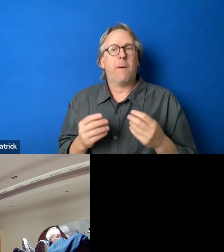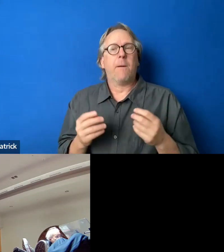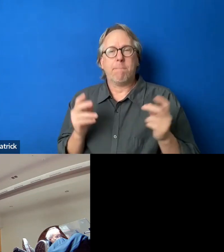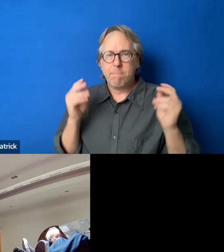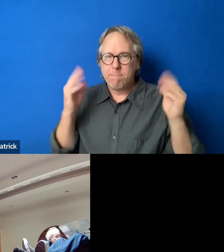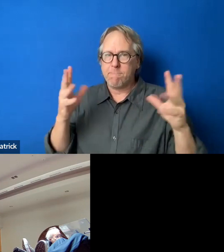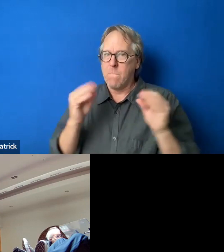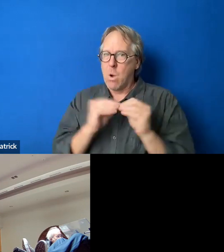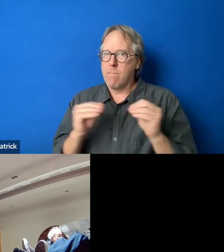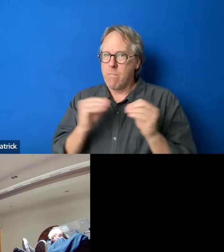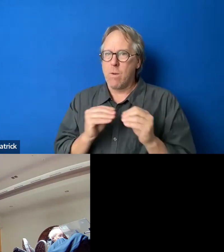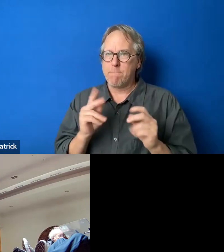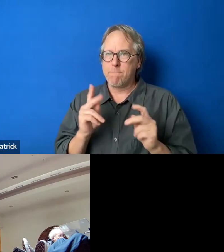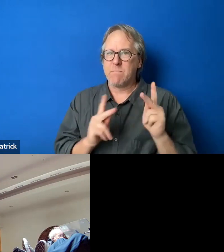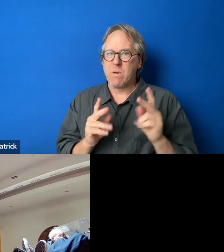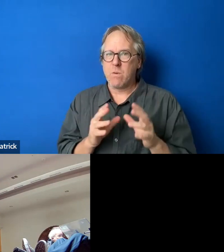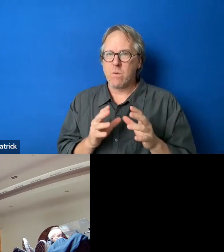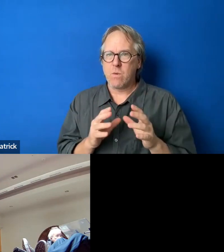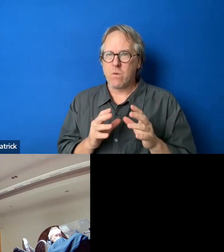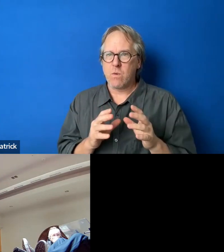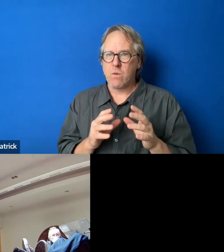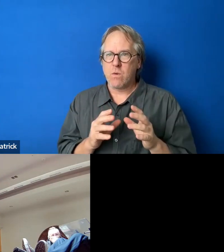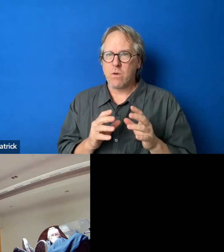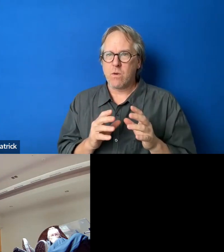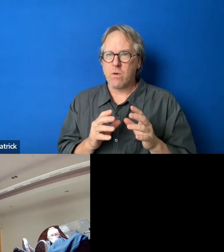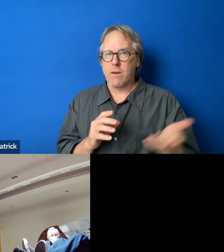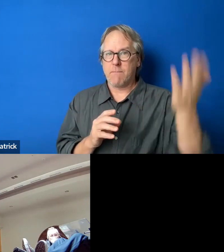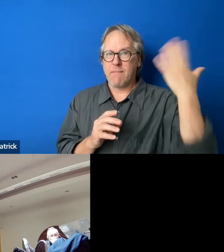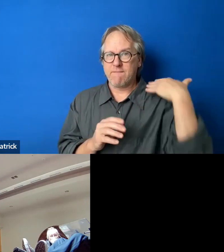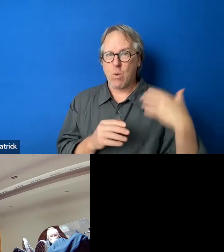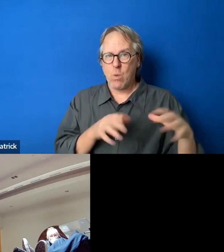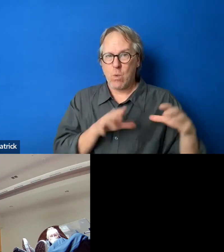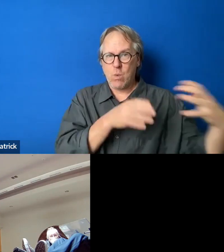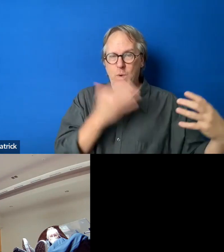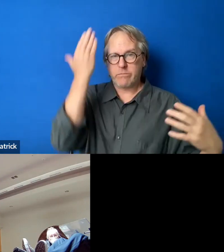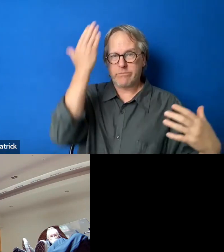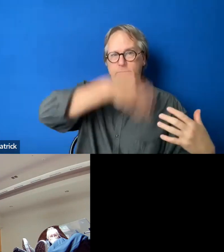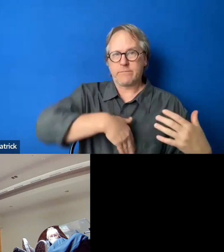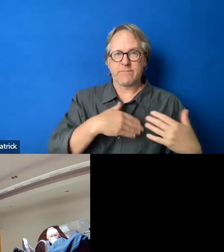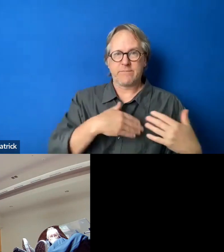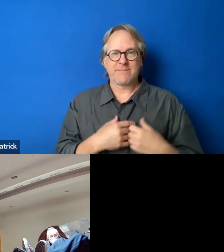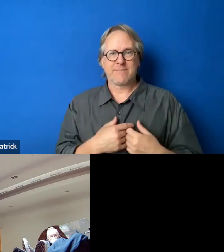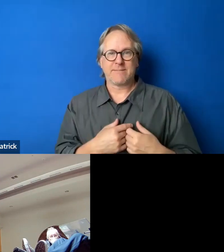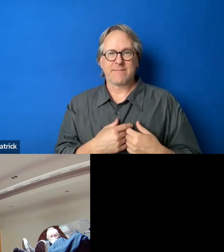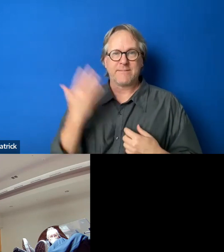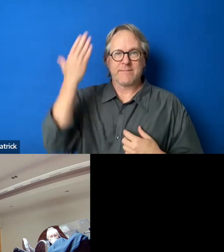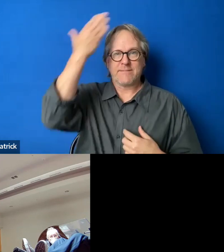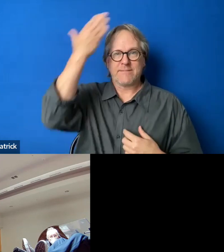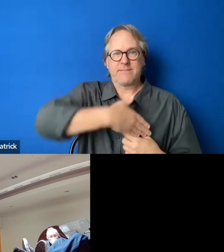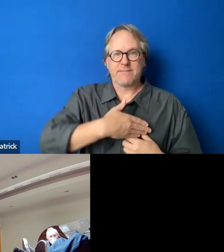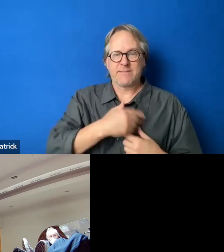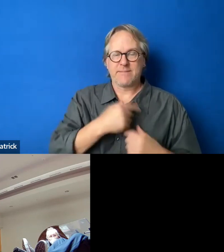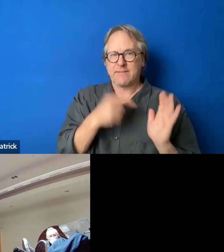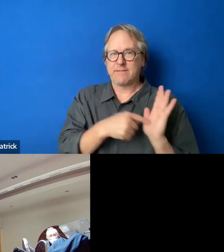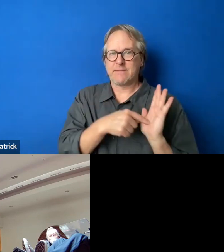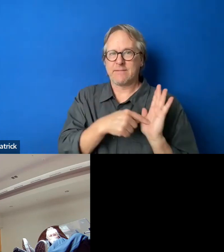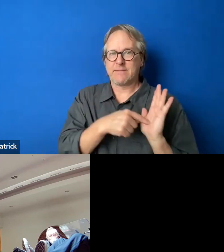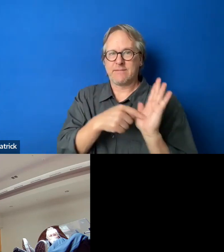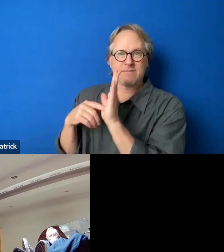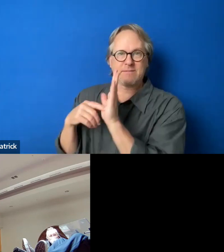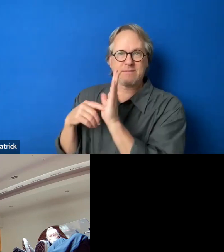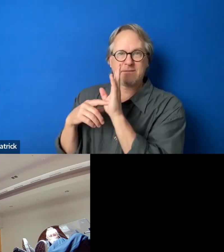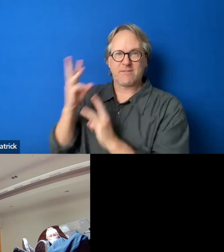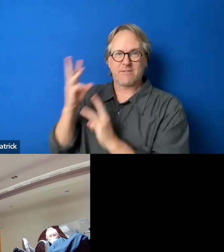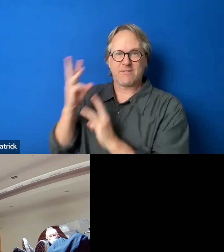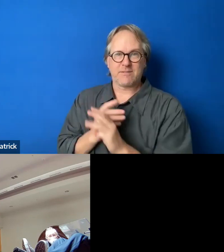who used to mask their disability from the world